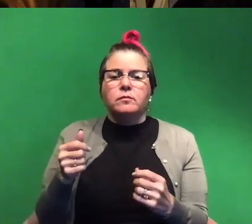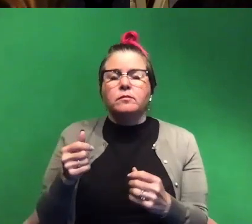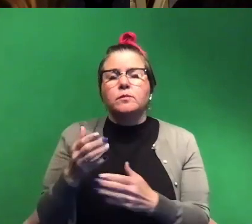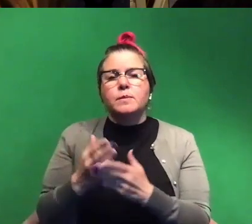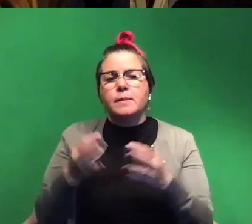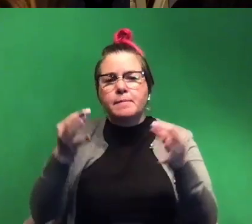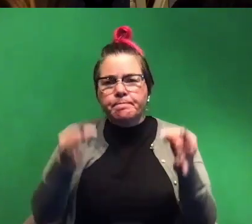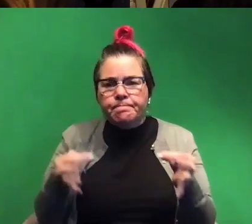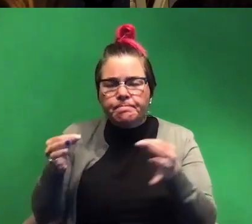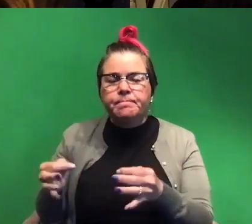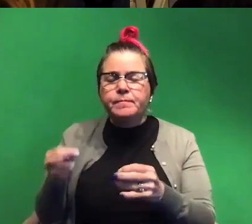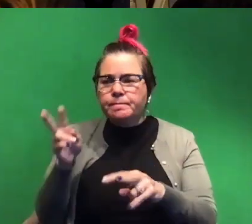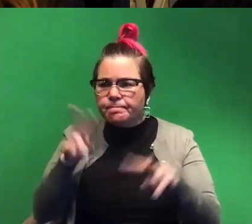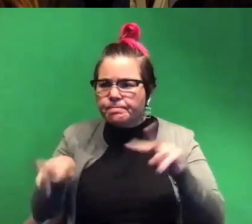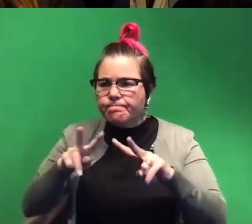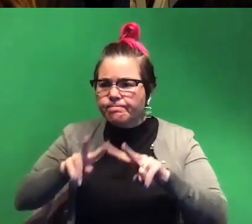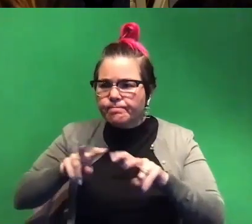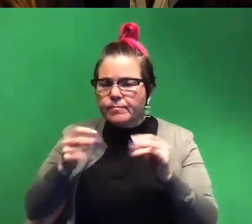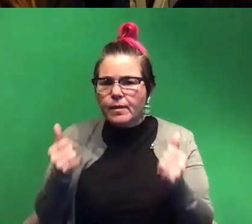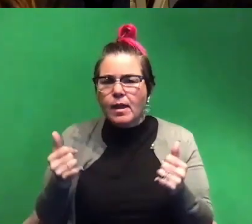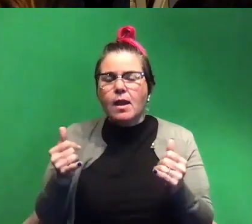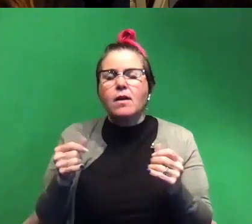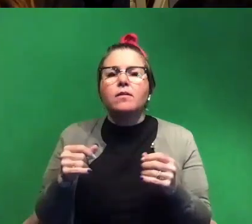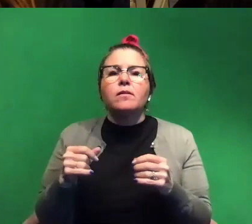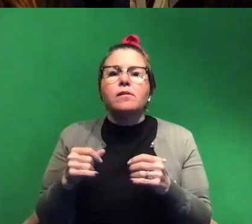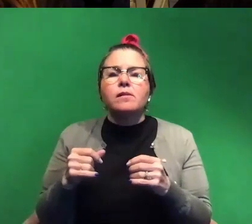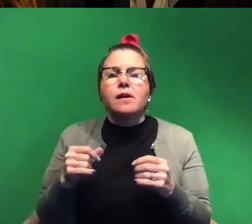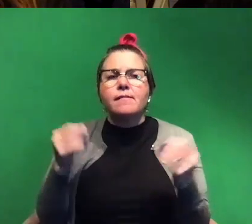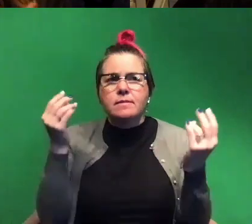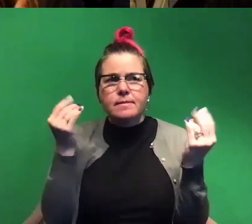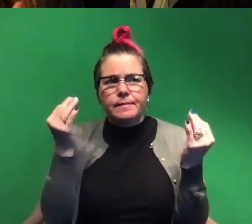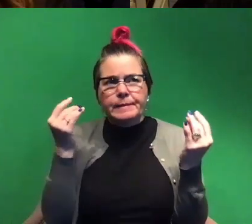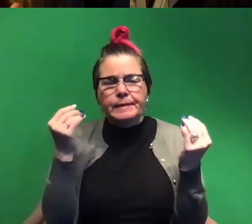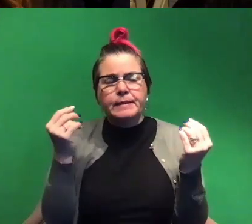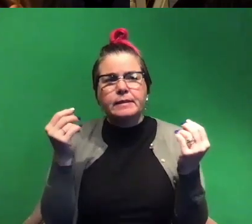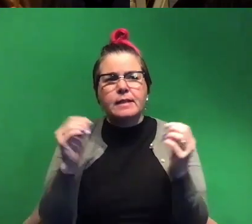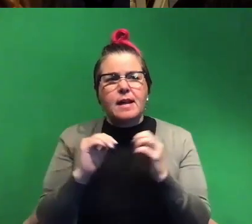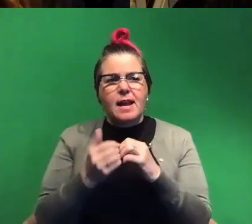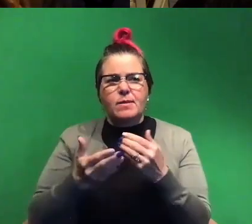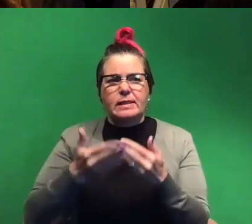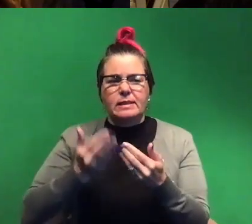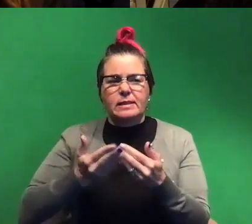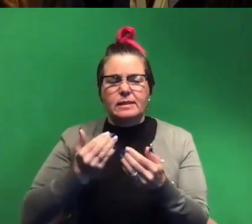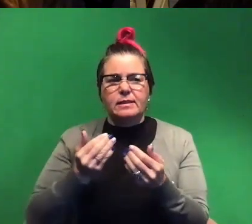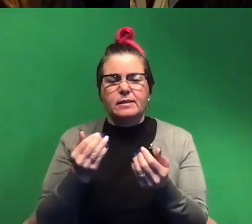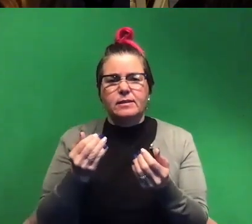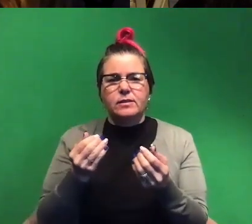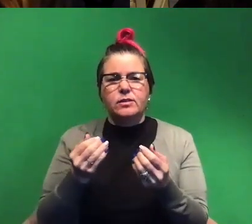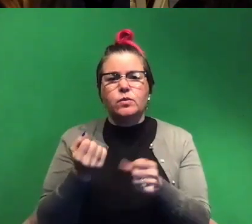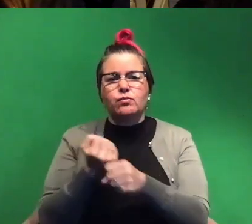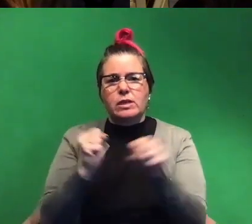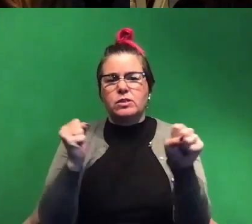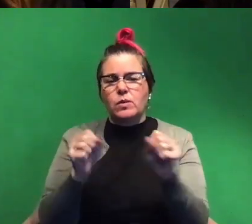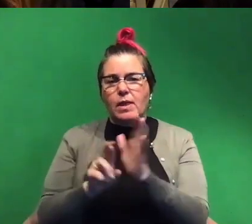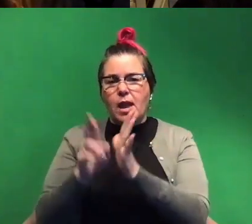they're looking at now factor in how easy it would be to rescue the astronauts